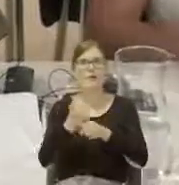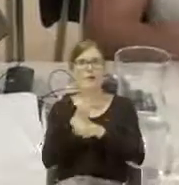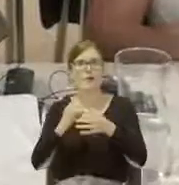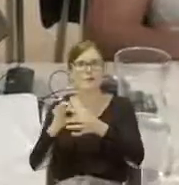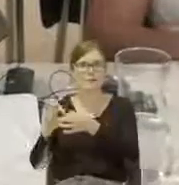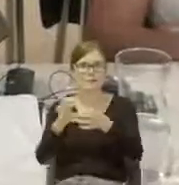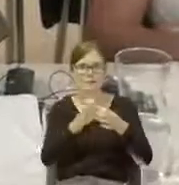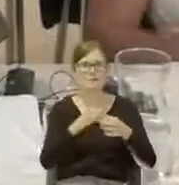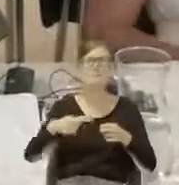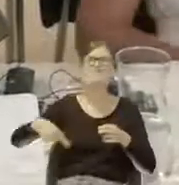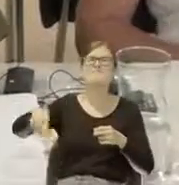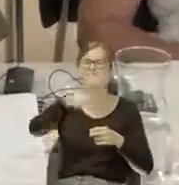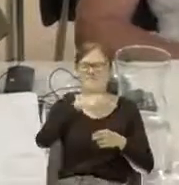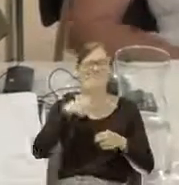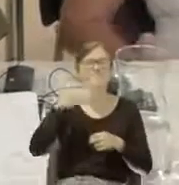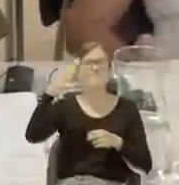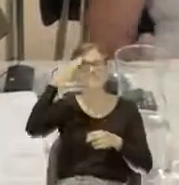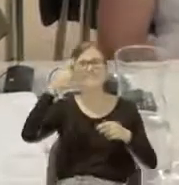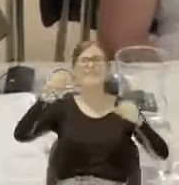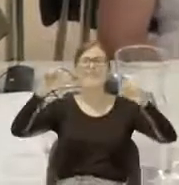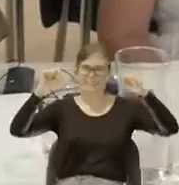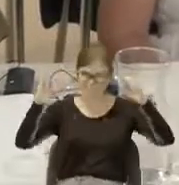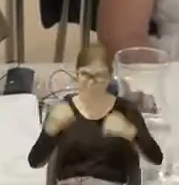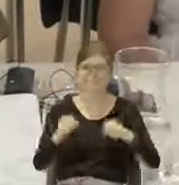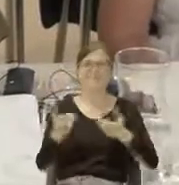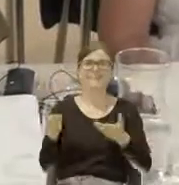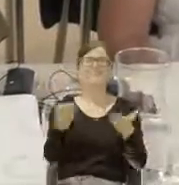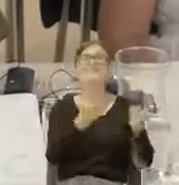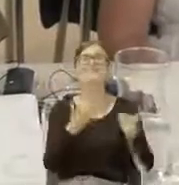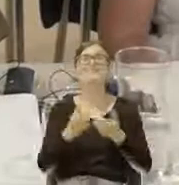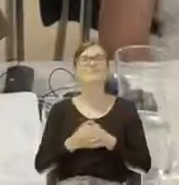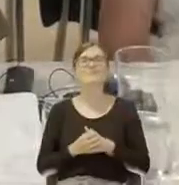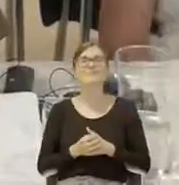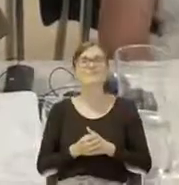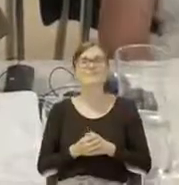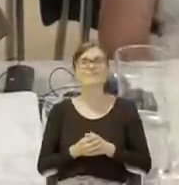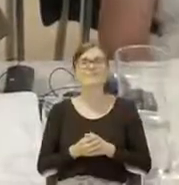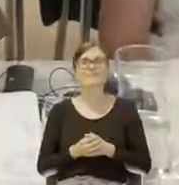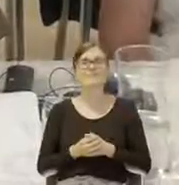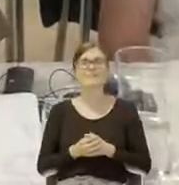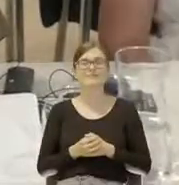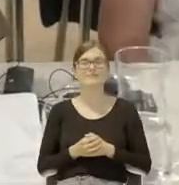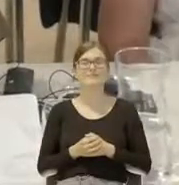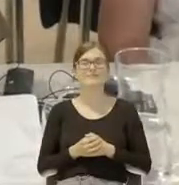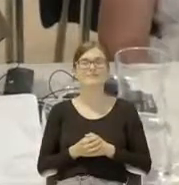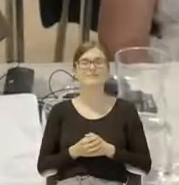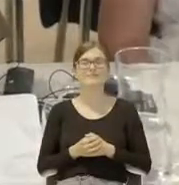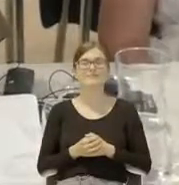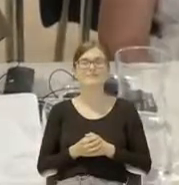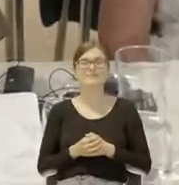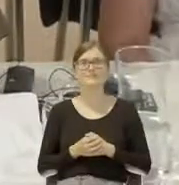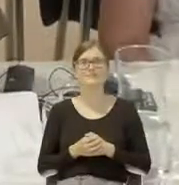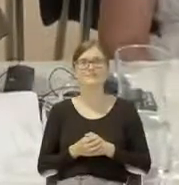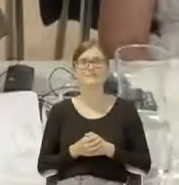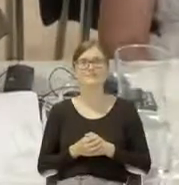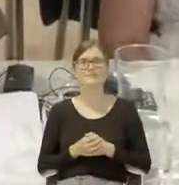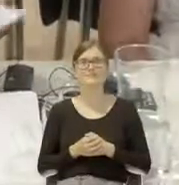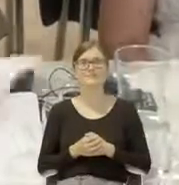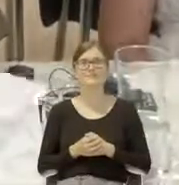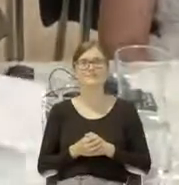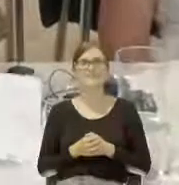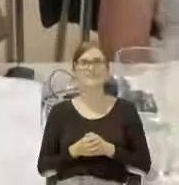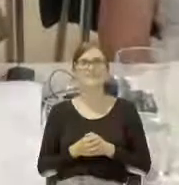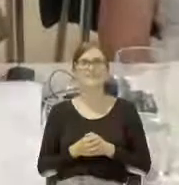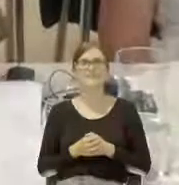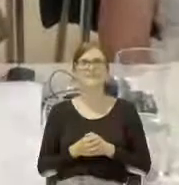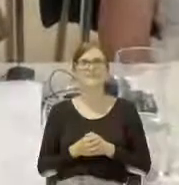are together. It's you with policies, it's us delivering those policies and servicing the community on the ground.